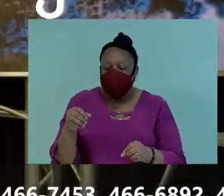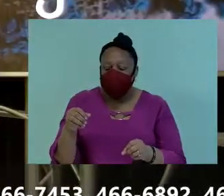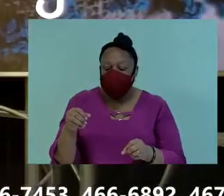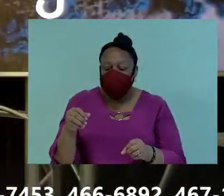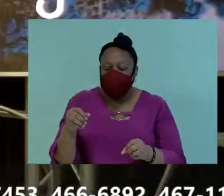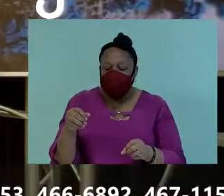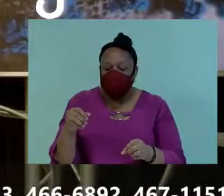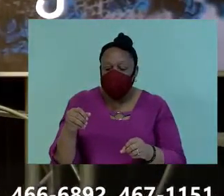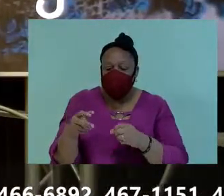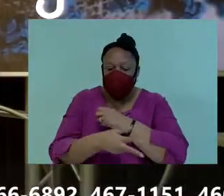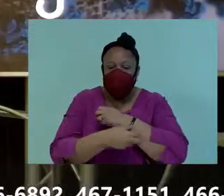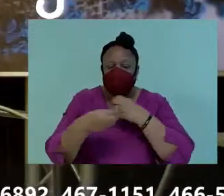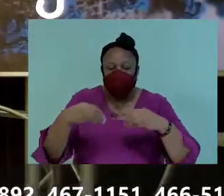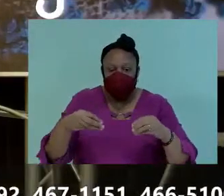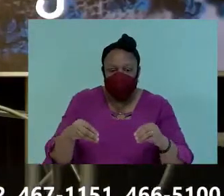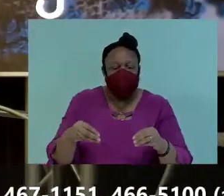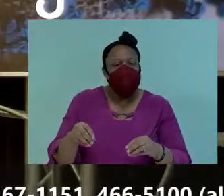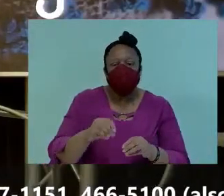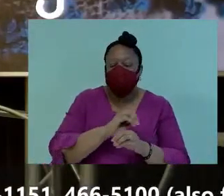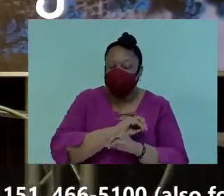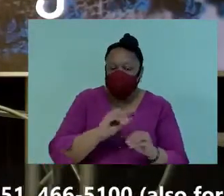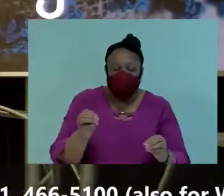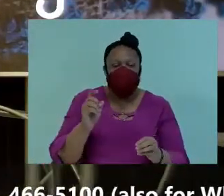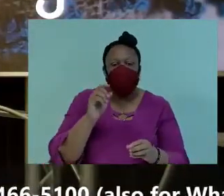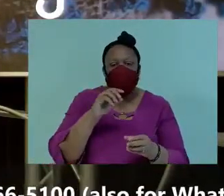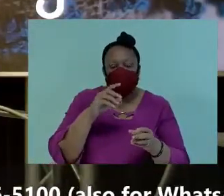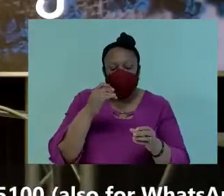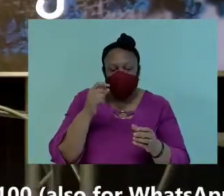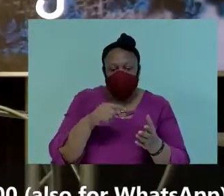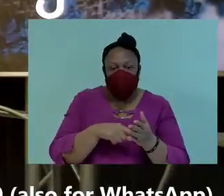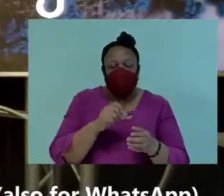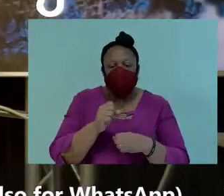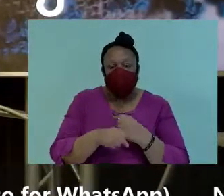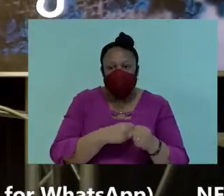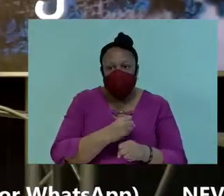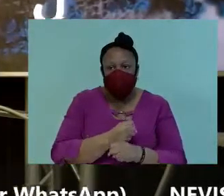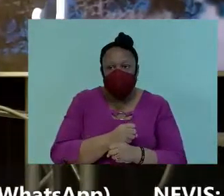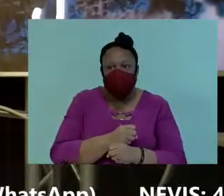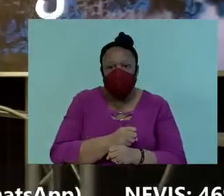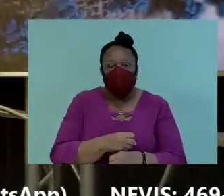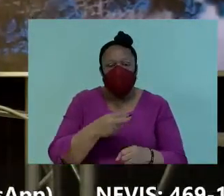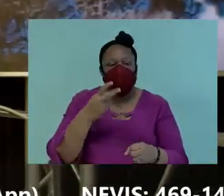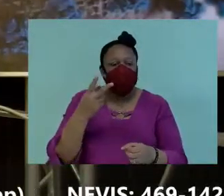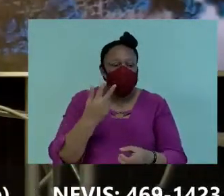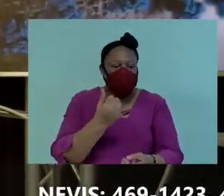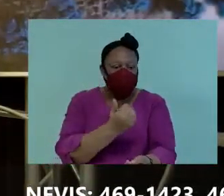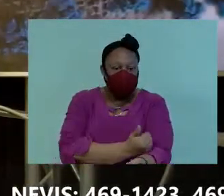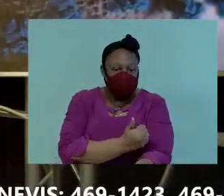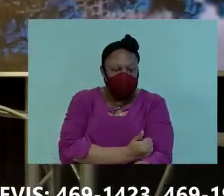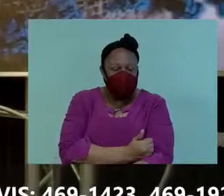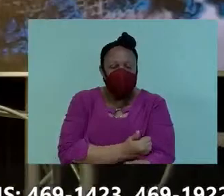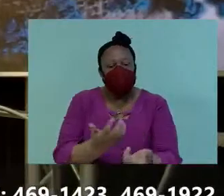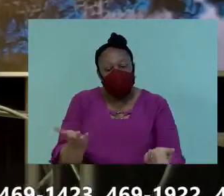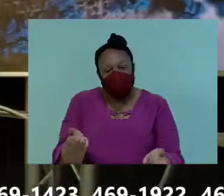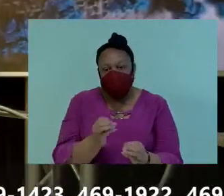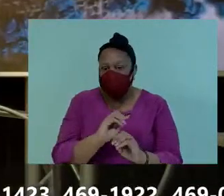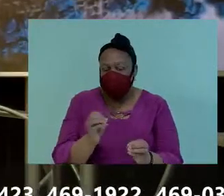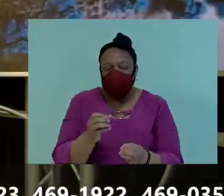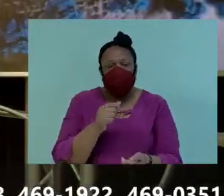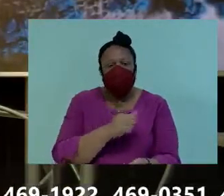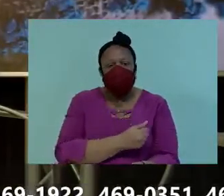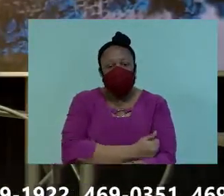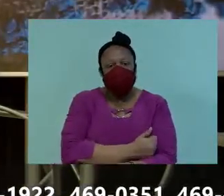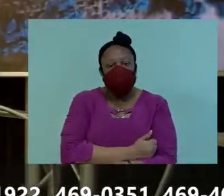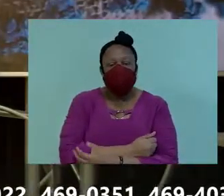possession cases, reports. There was none this year. 6 malicious damage last year, none this